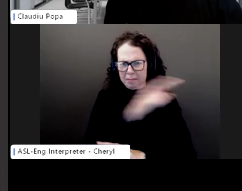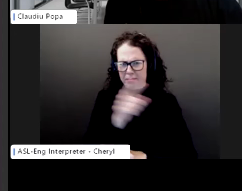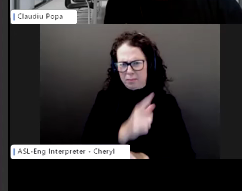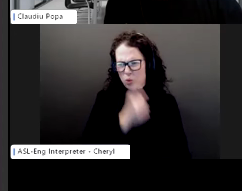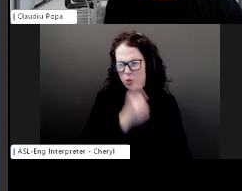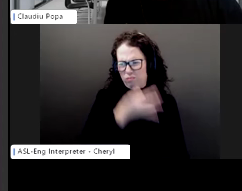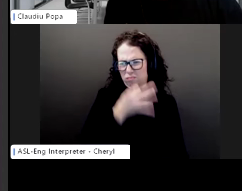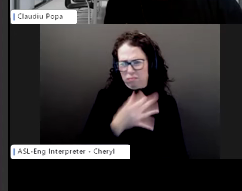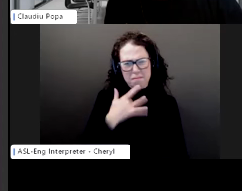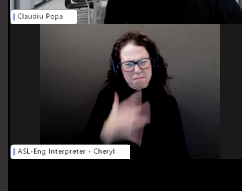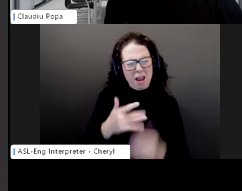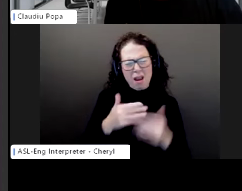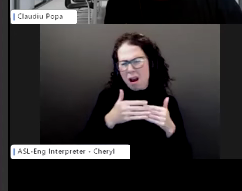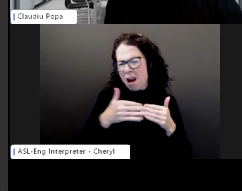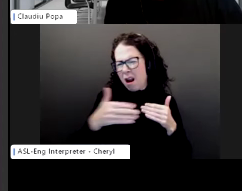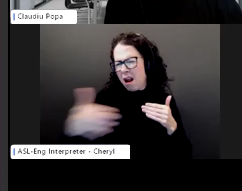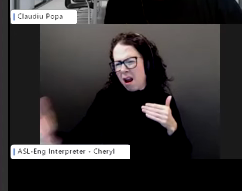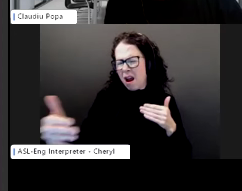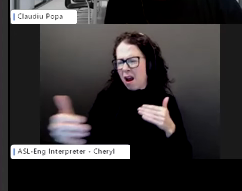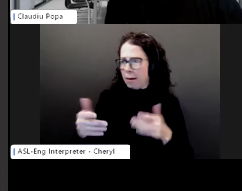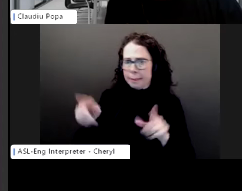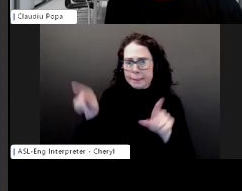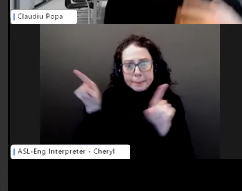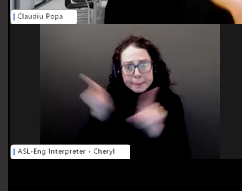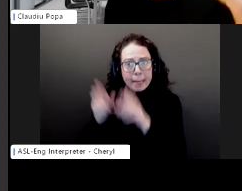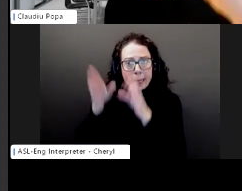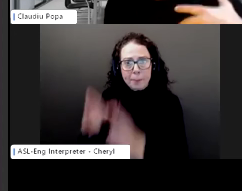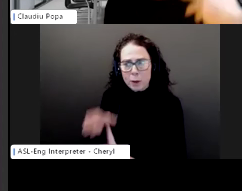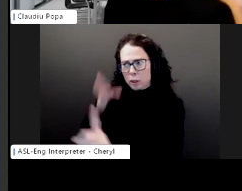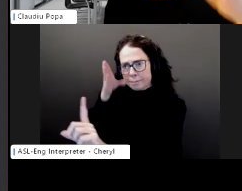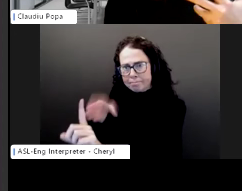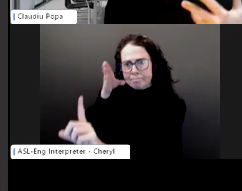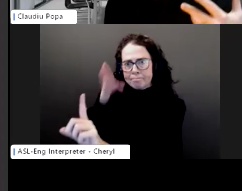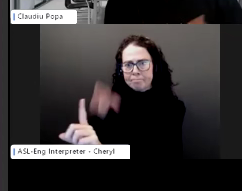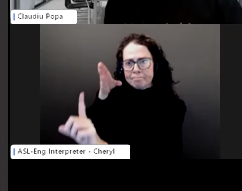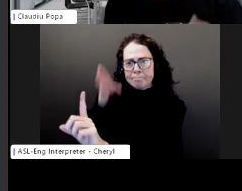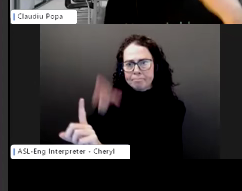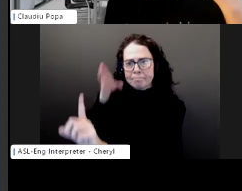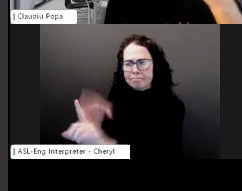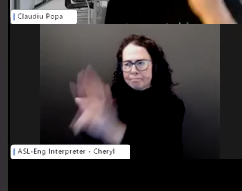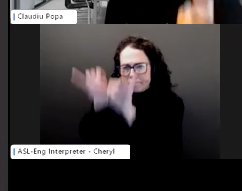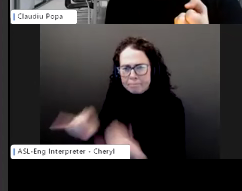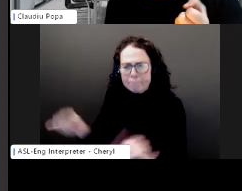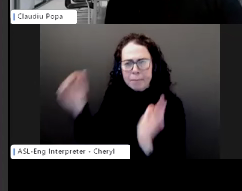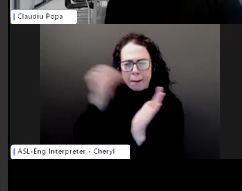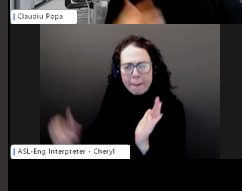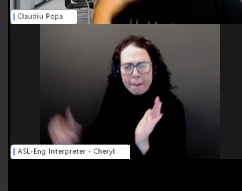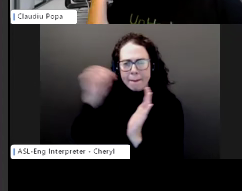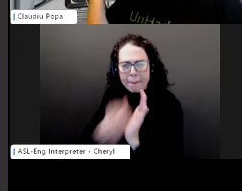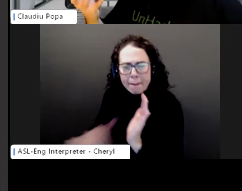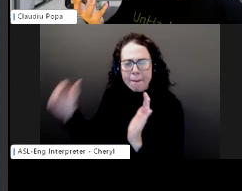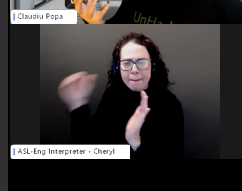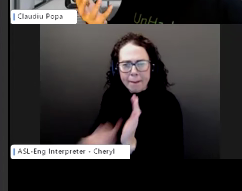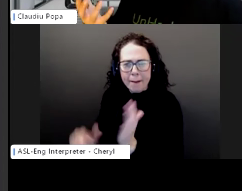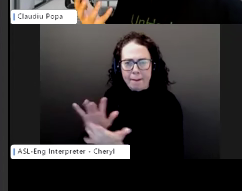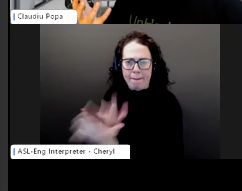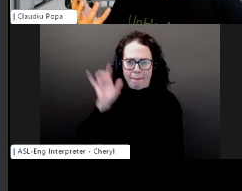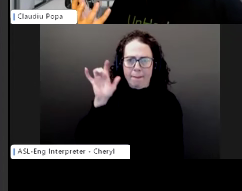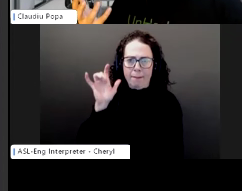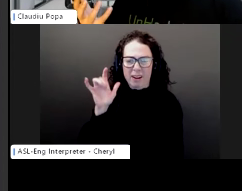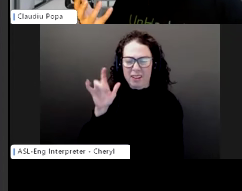they want to scam the same people over and over again. So they like to think ahead. And not only do they want to get paid, they also